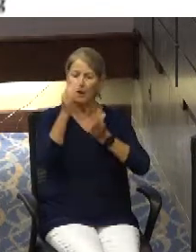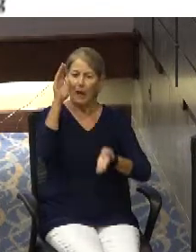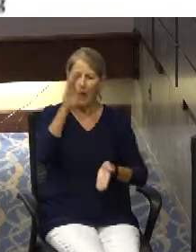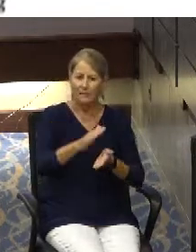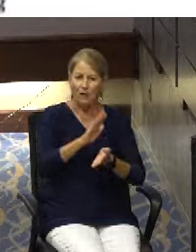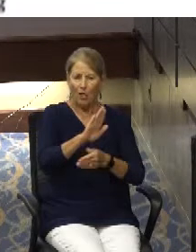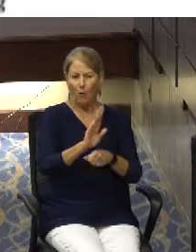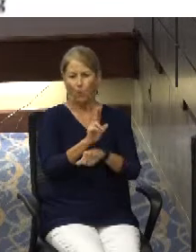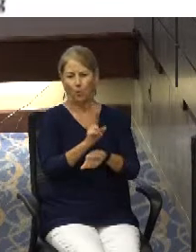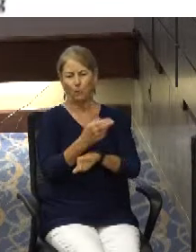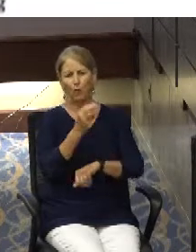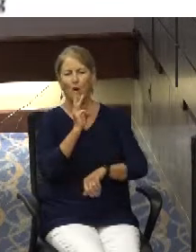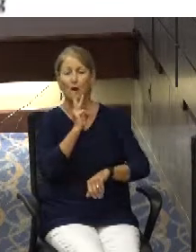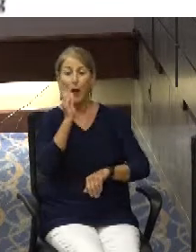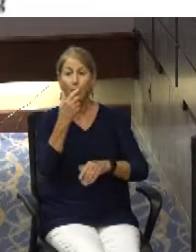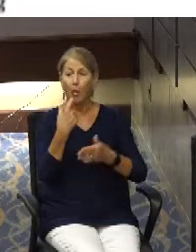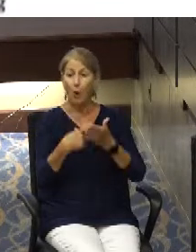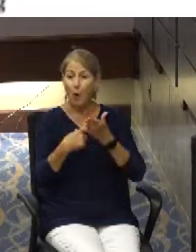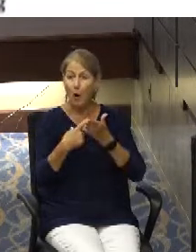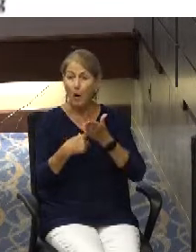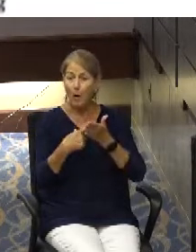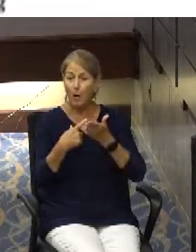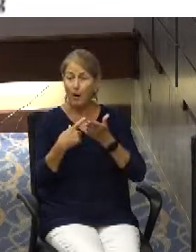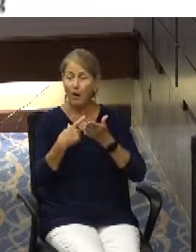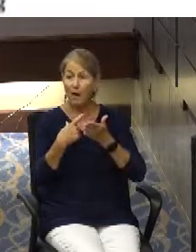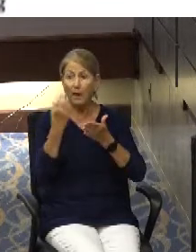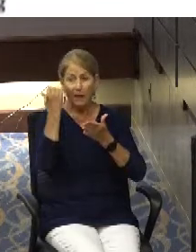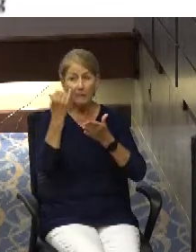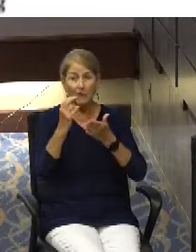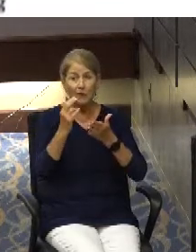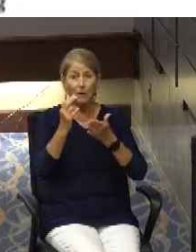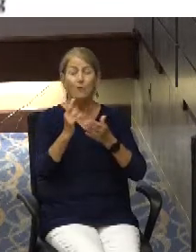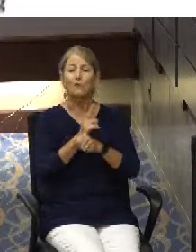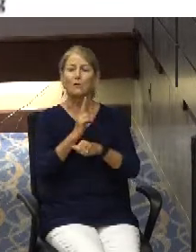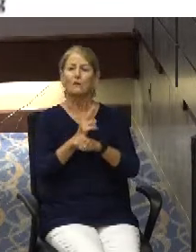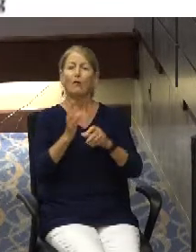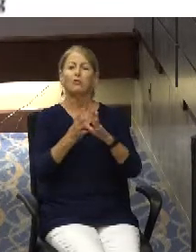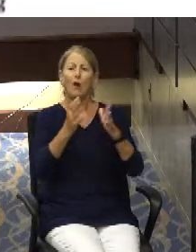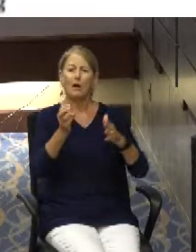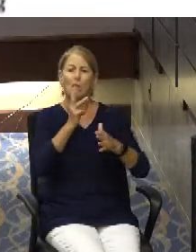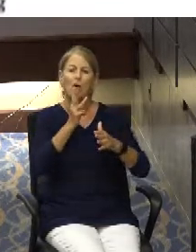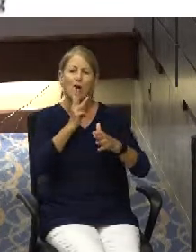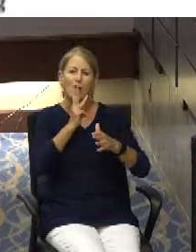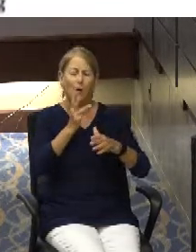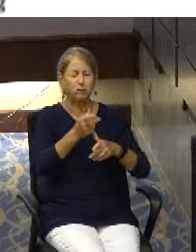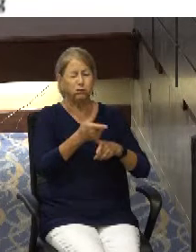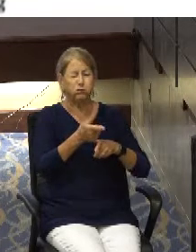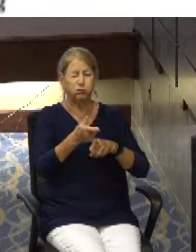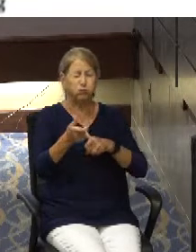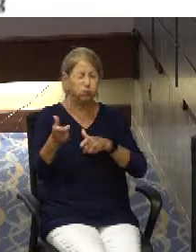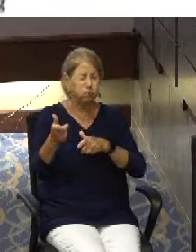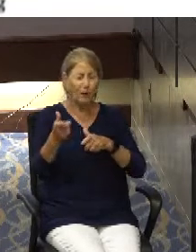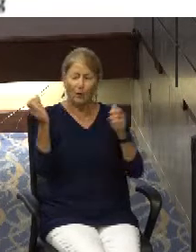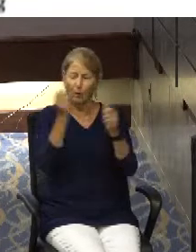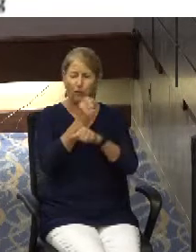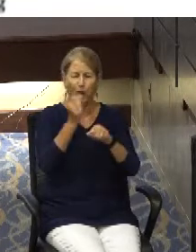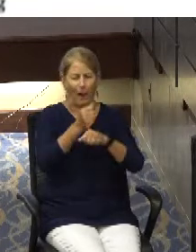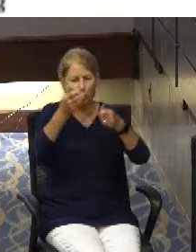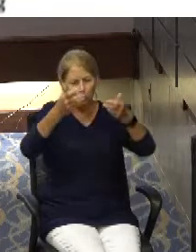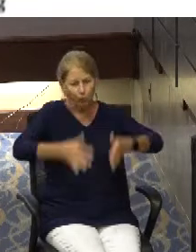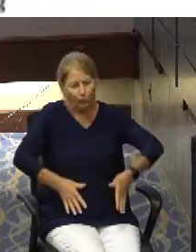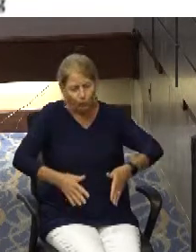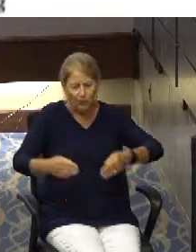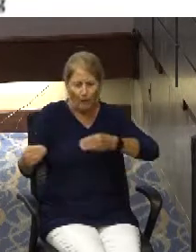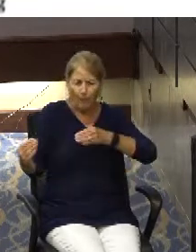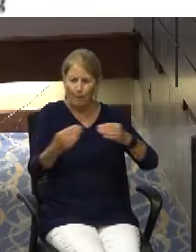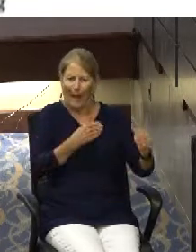argue if you're putting a whole lot of water on your St. Augustine, you're fighting a losing battle. With the temperatures as they